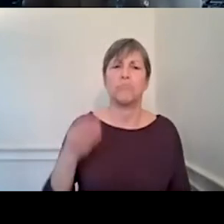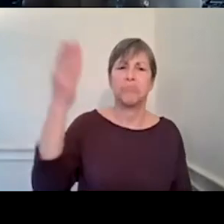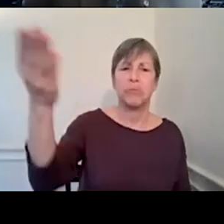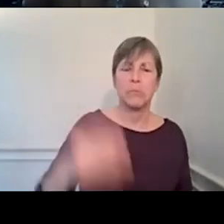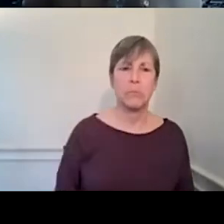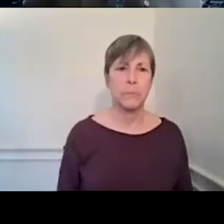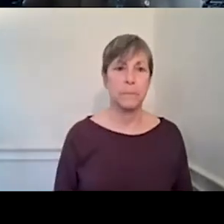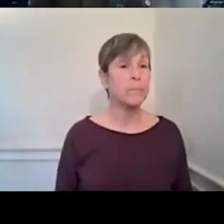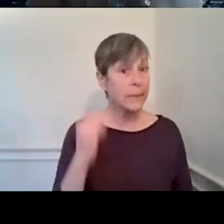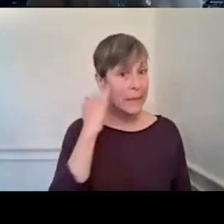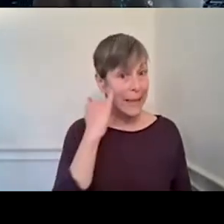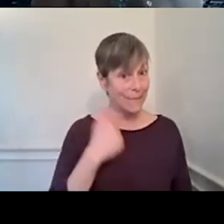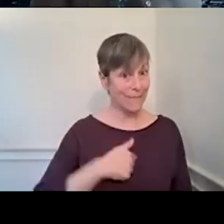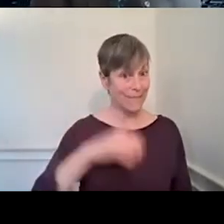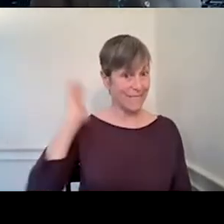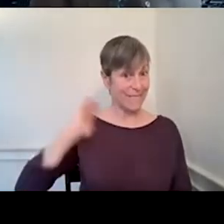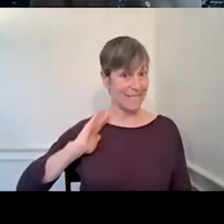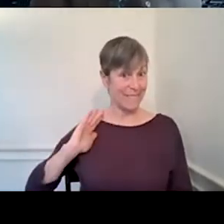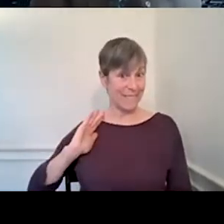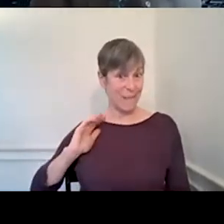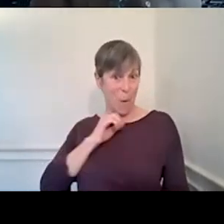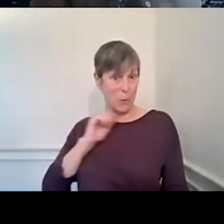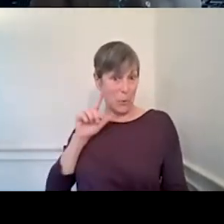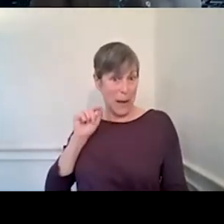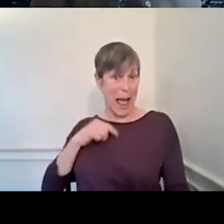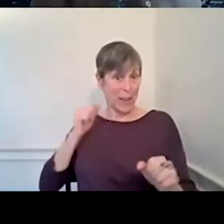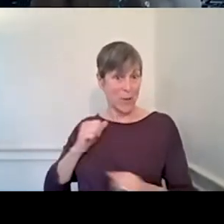What would I go back and tell my 20-year-old self?